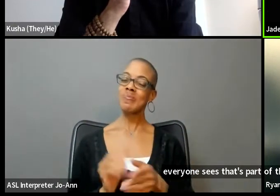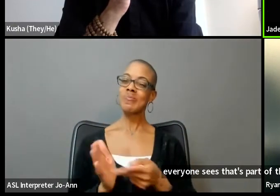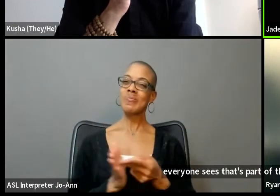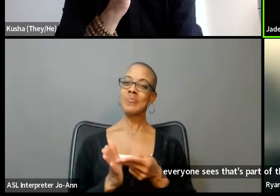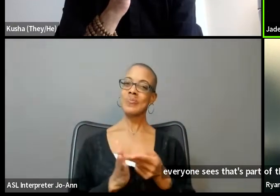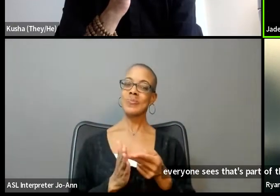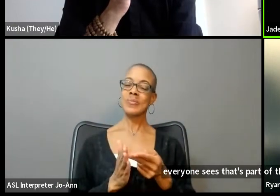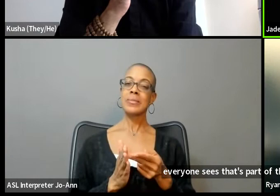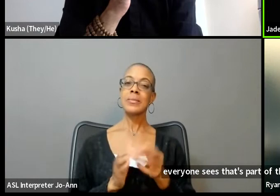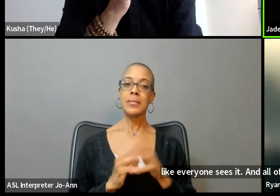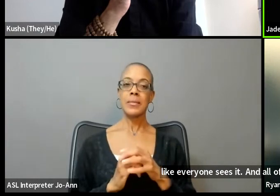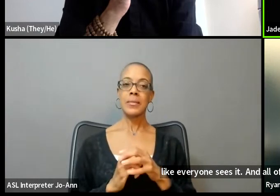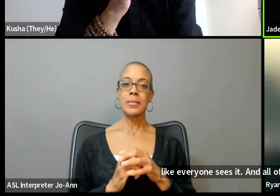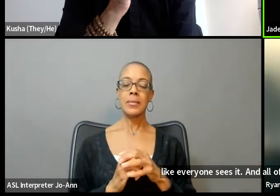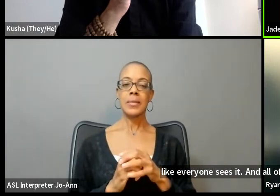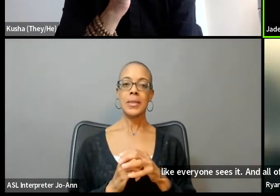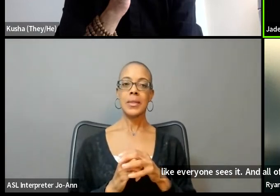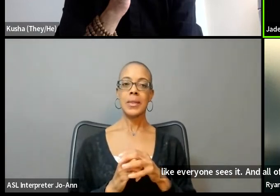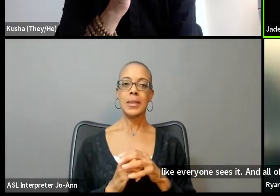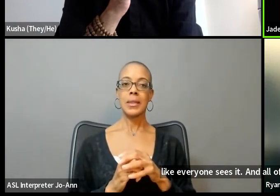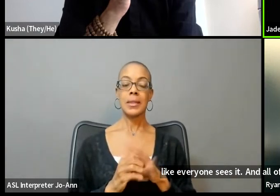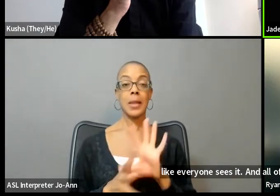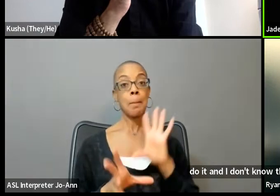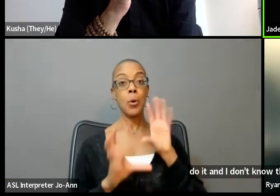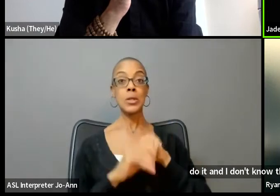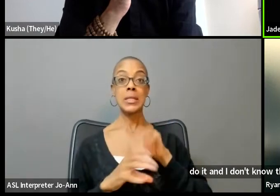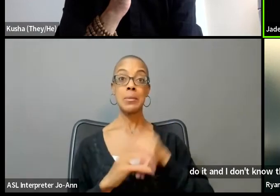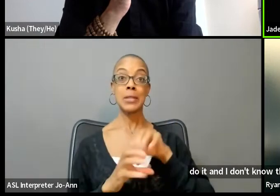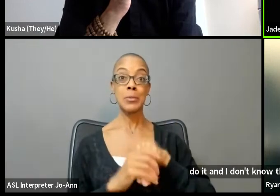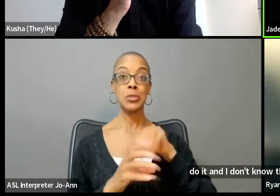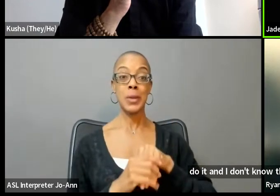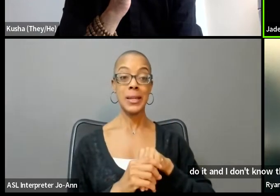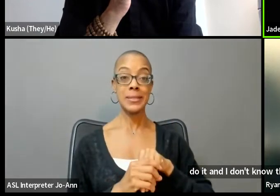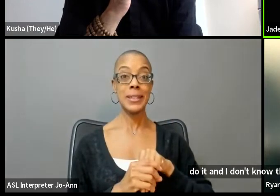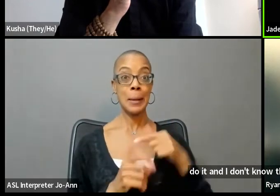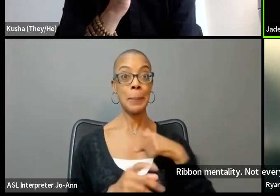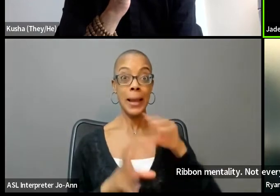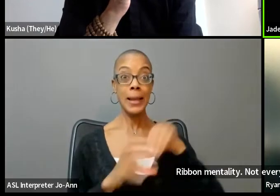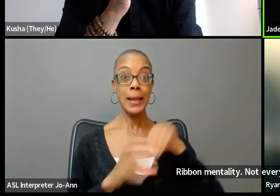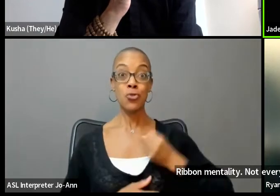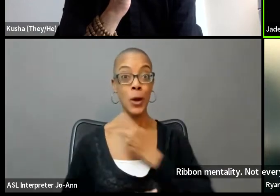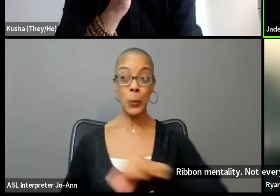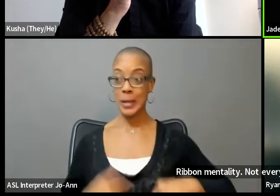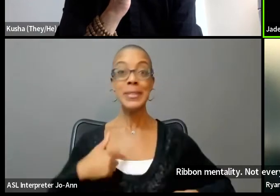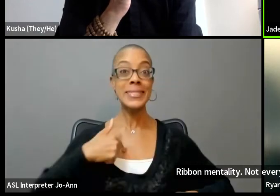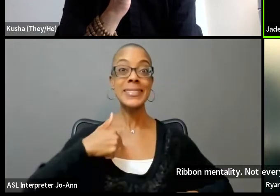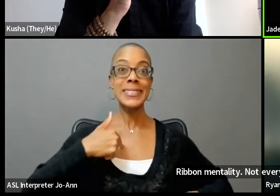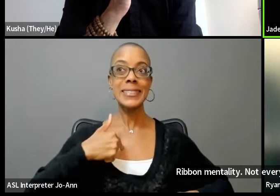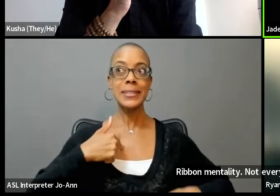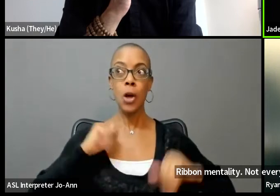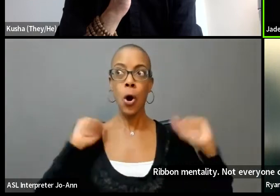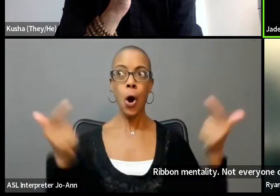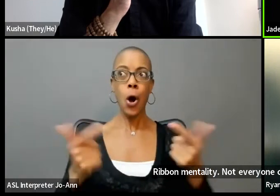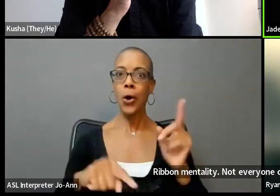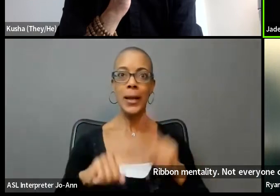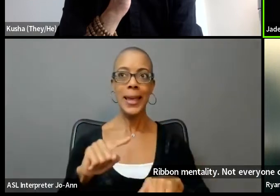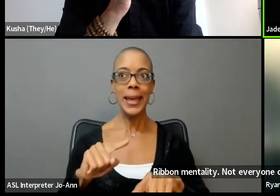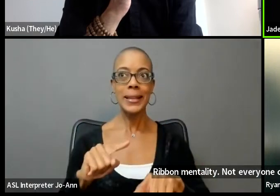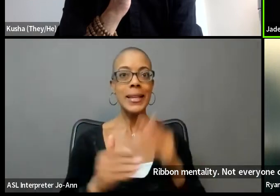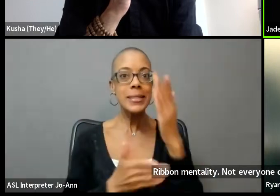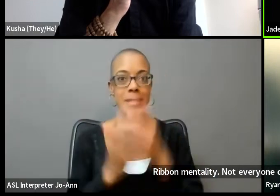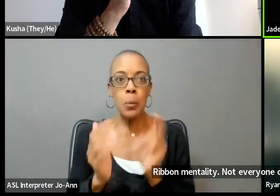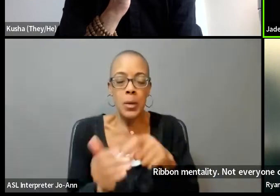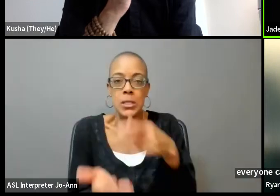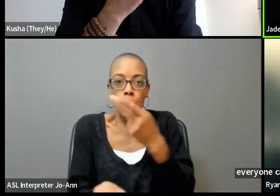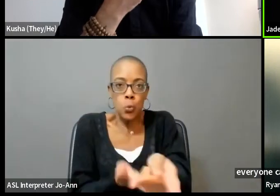participation ribbon mentality, not everyone can be a drag queen. Not everyone can do, somebody's got to lose. We